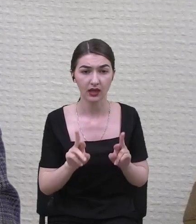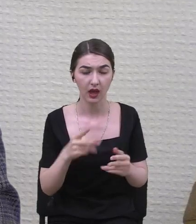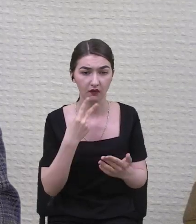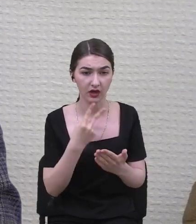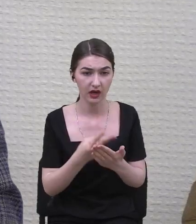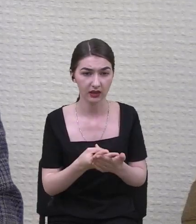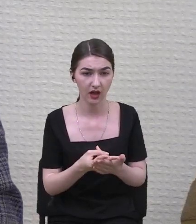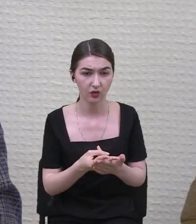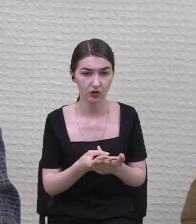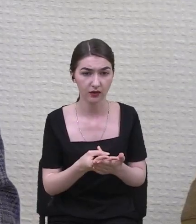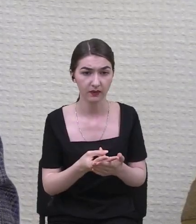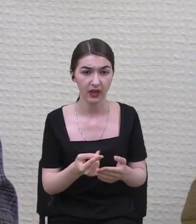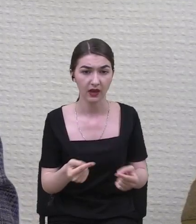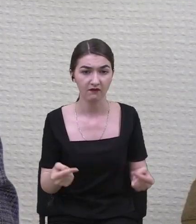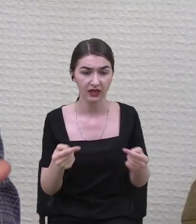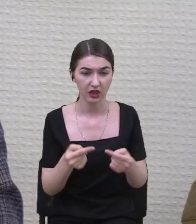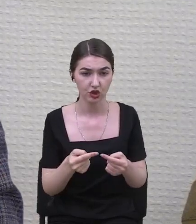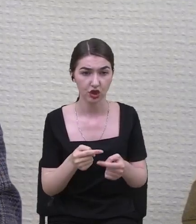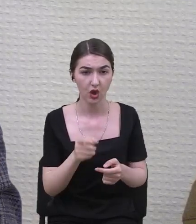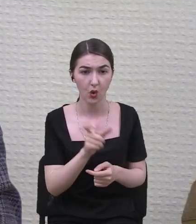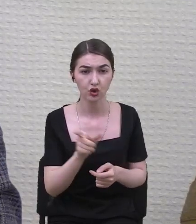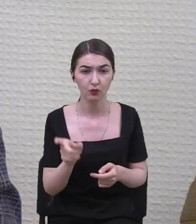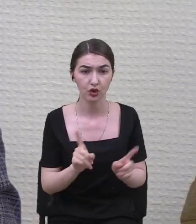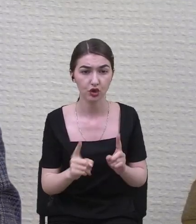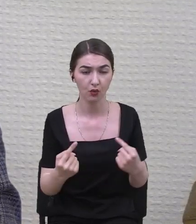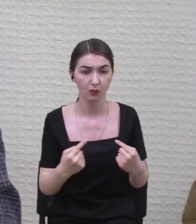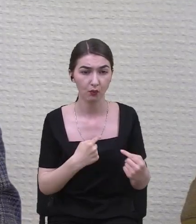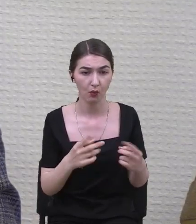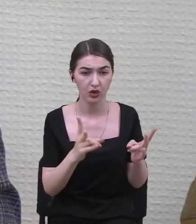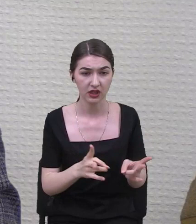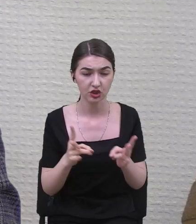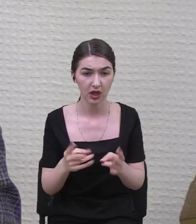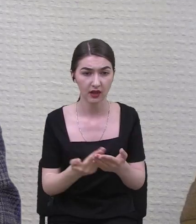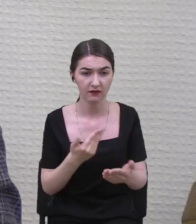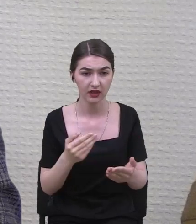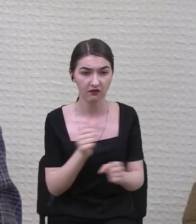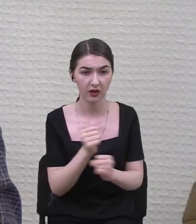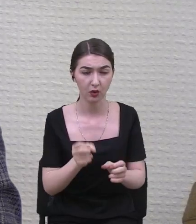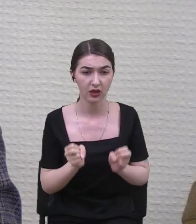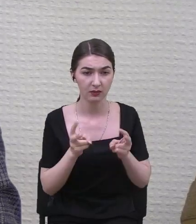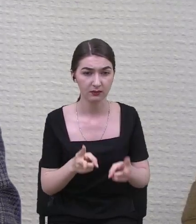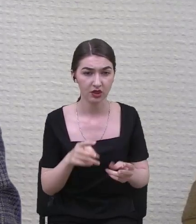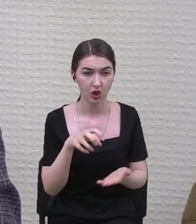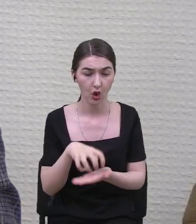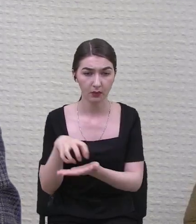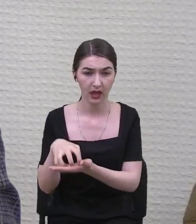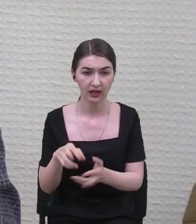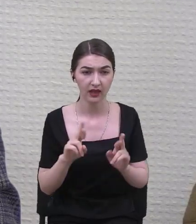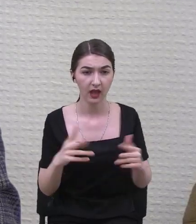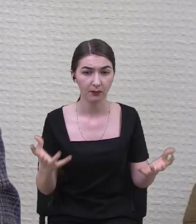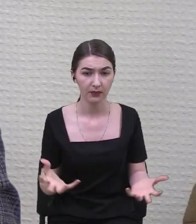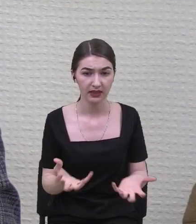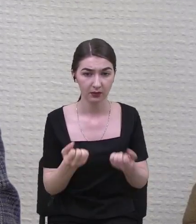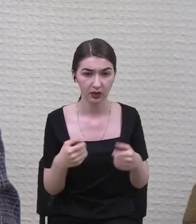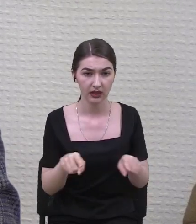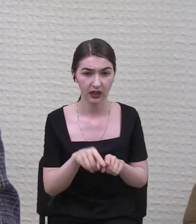ordnance victims, how support goes to both direct and indirect victims, how do we support